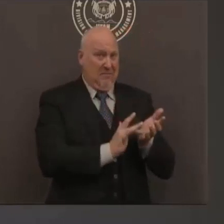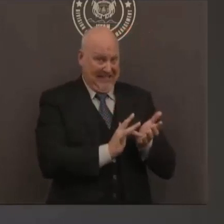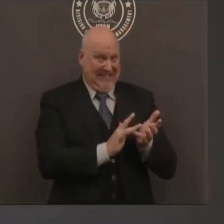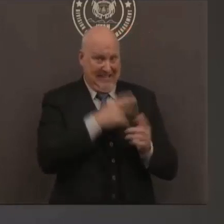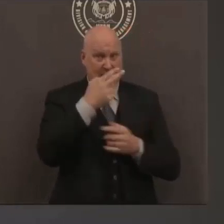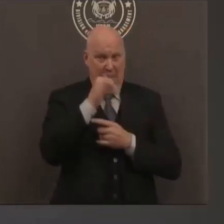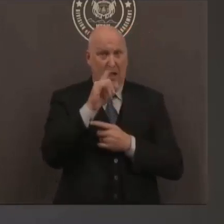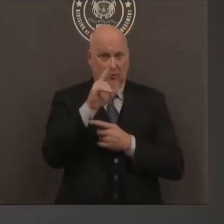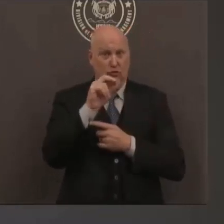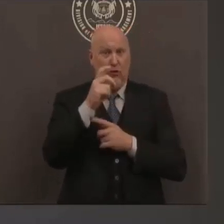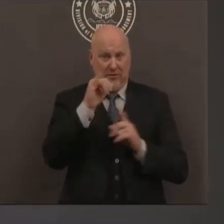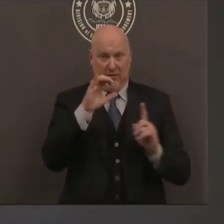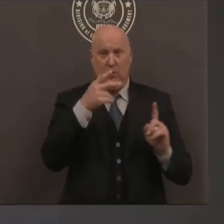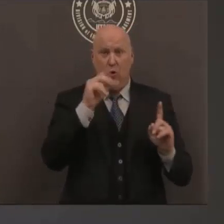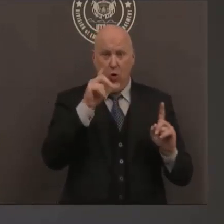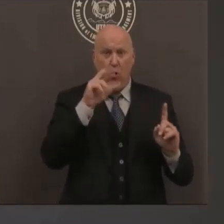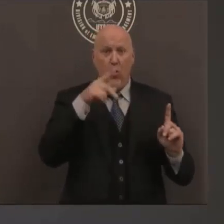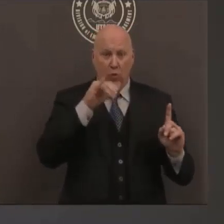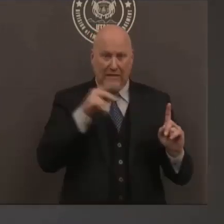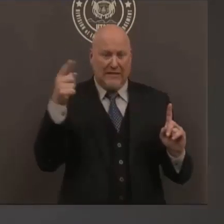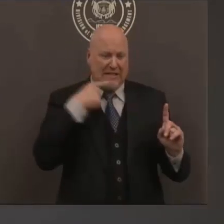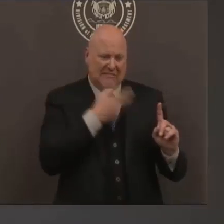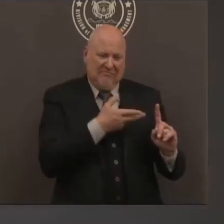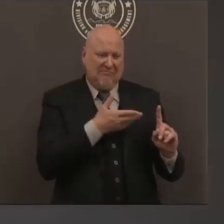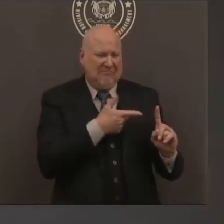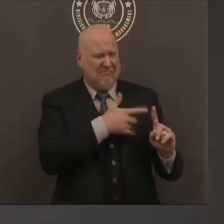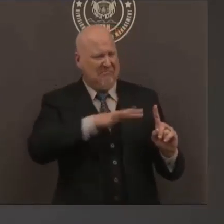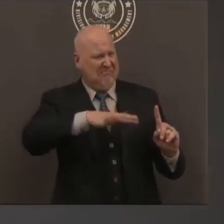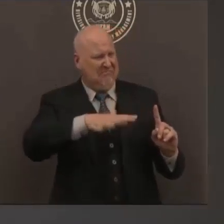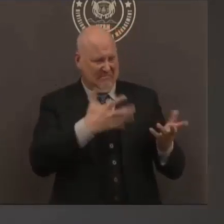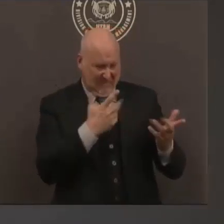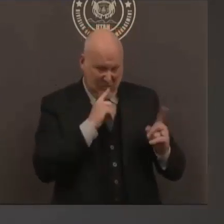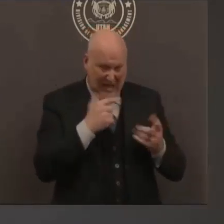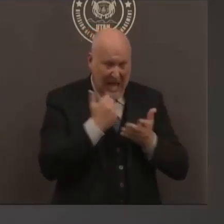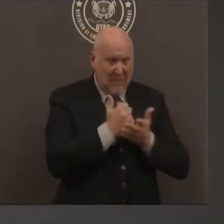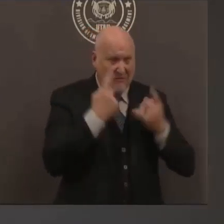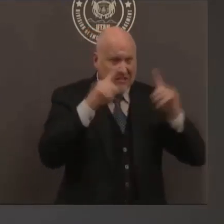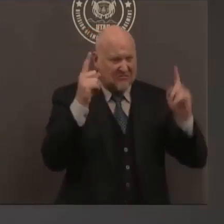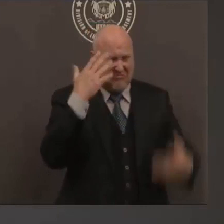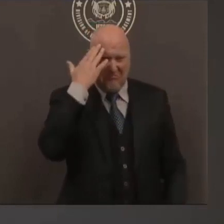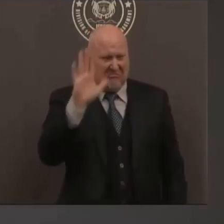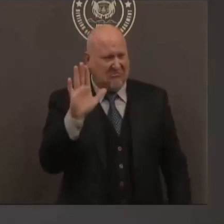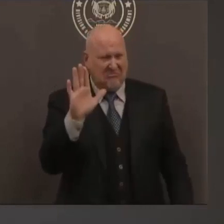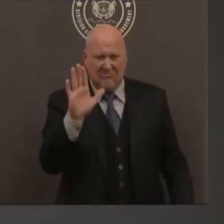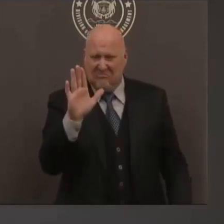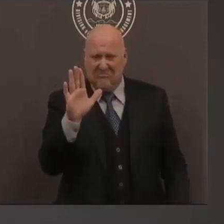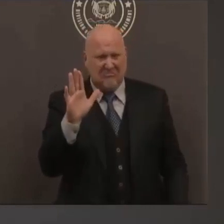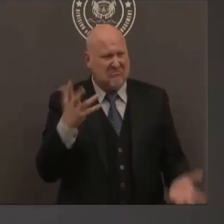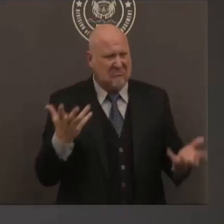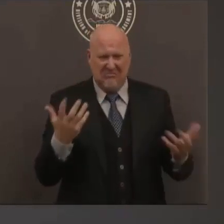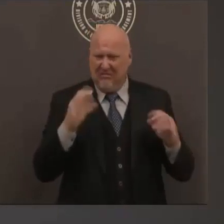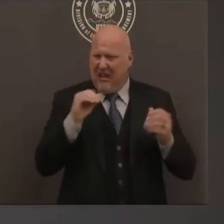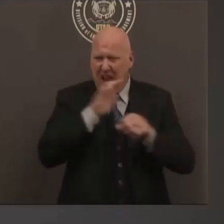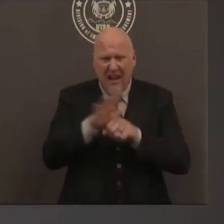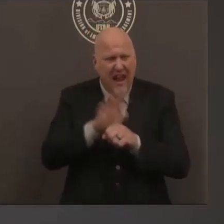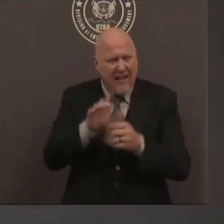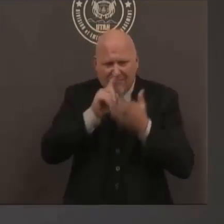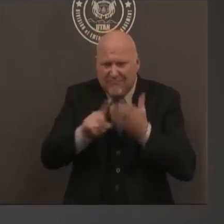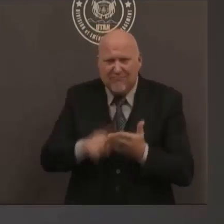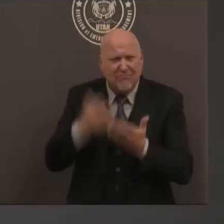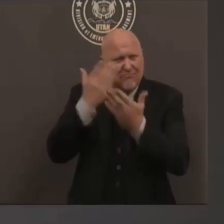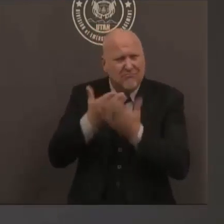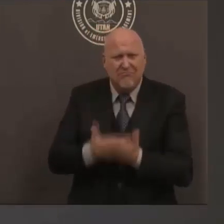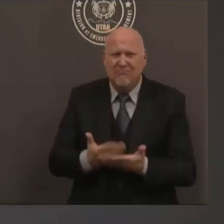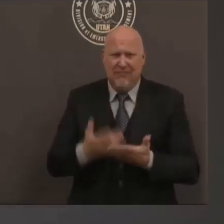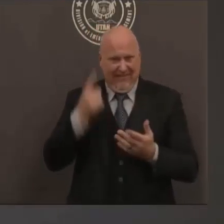the COVID-19. And there's just a lot of uncertainty as far as what's taking place out there. Bottom line is we're